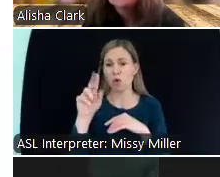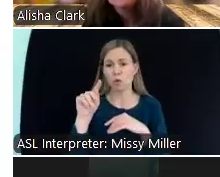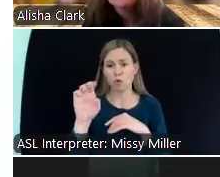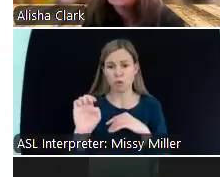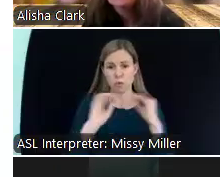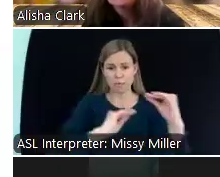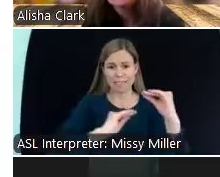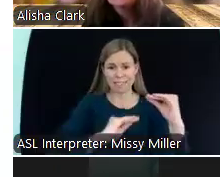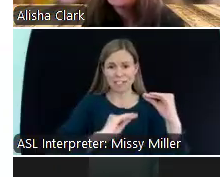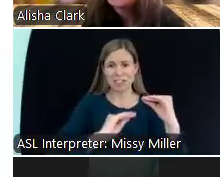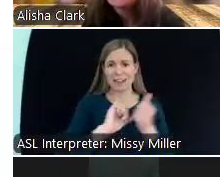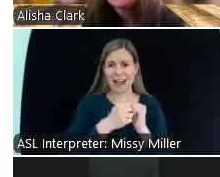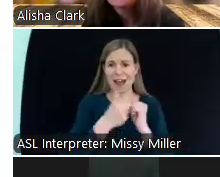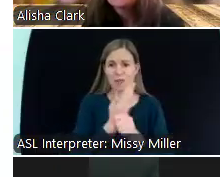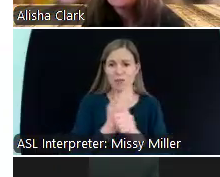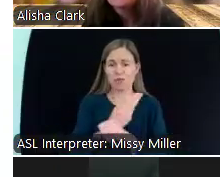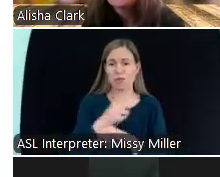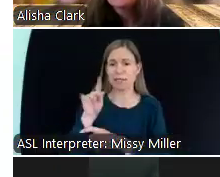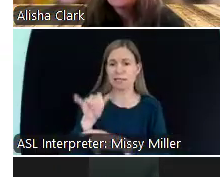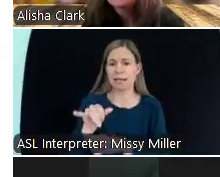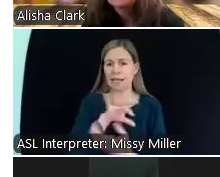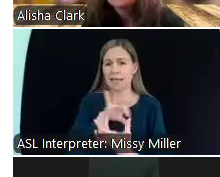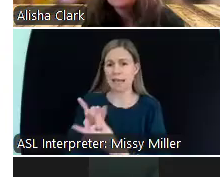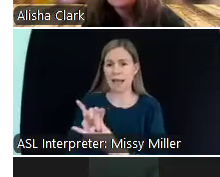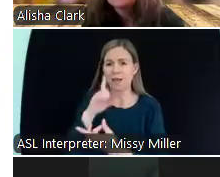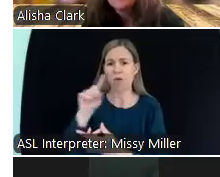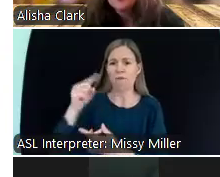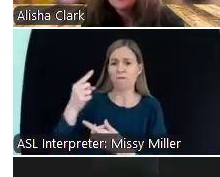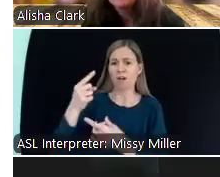using Kentucky Connect for first-time applicants to use?